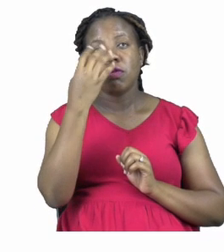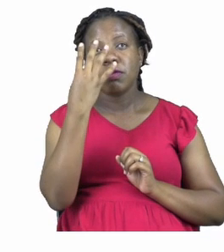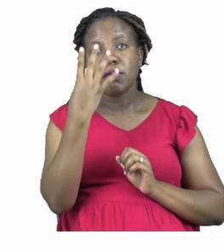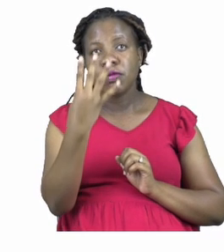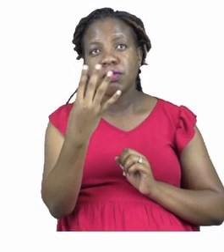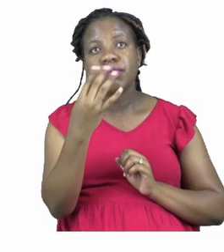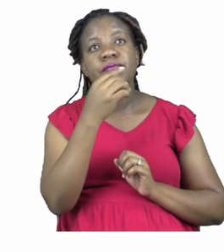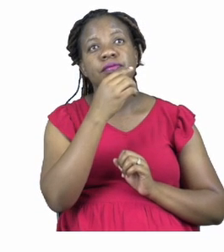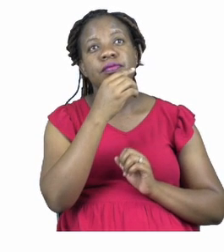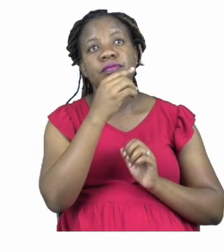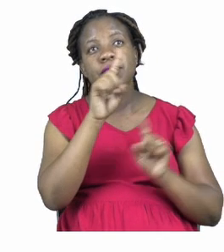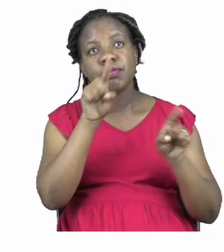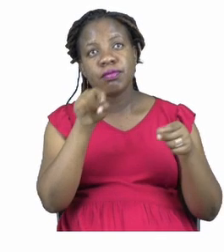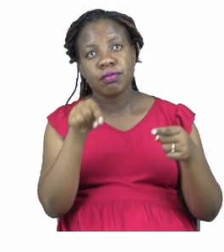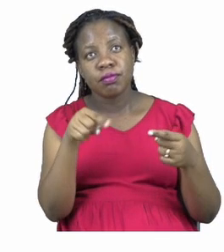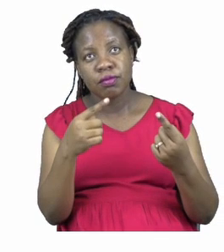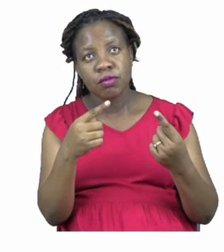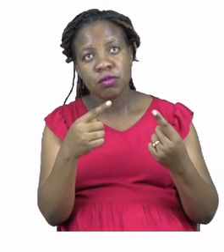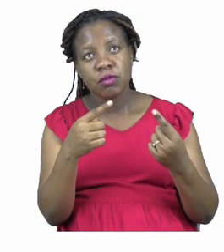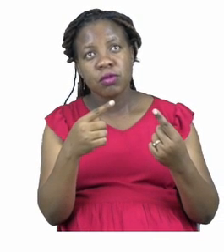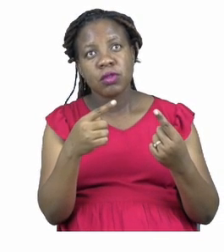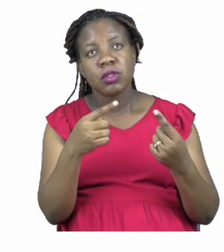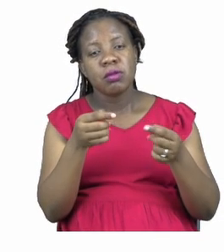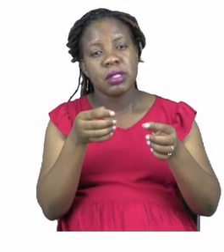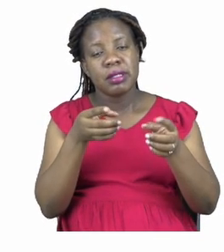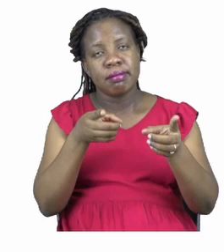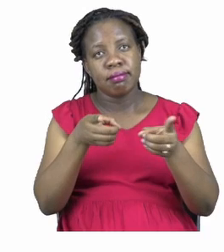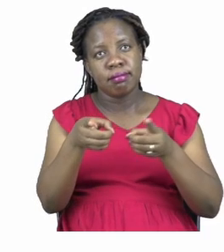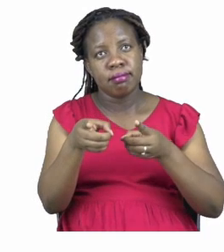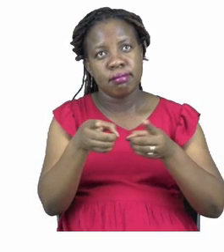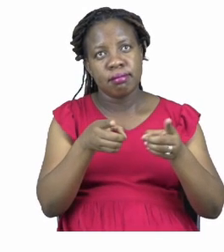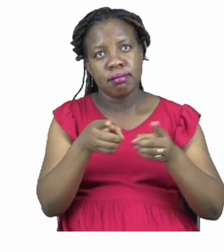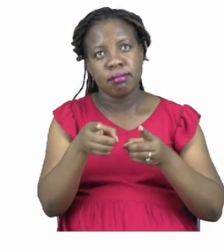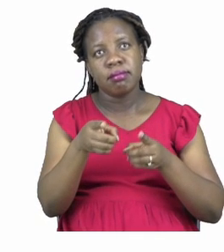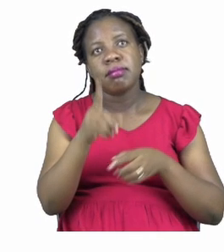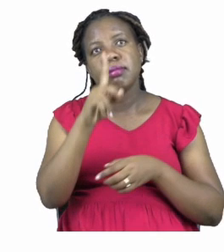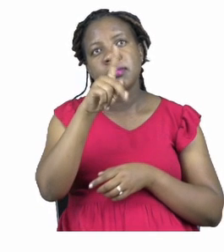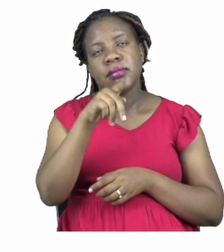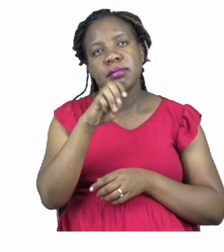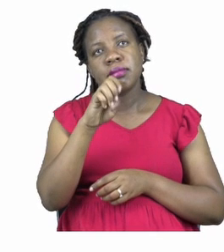Name 4 things that describe Peter.